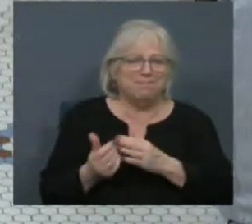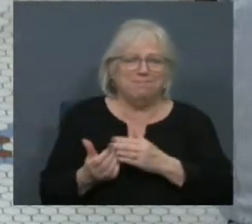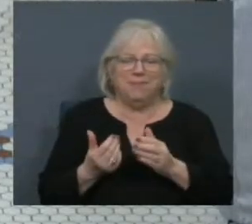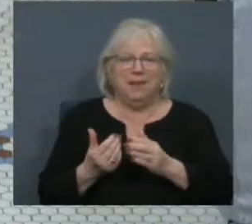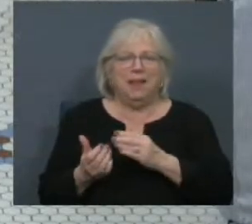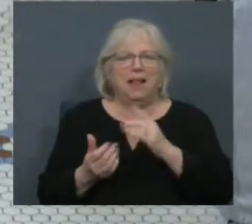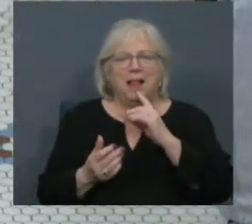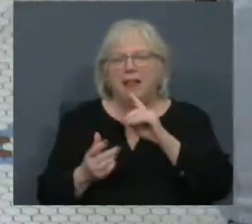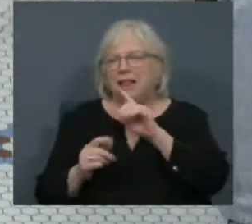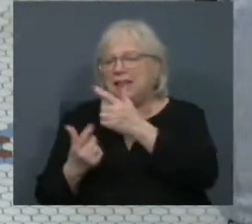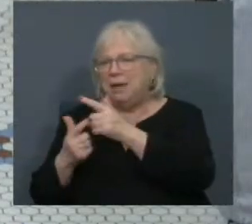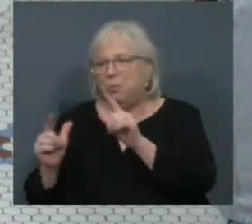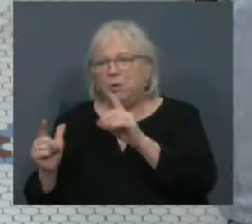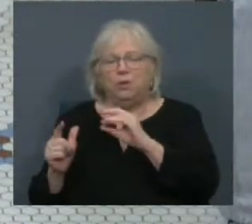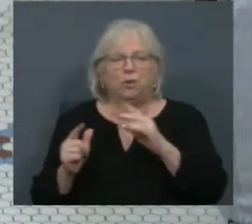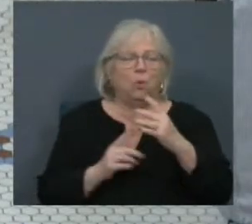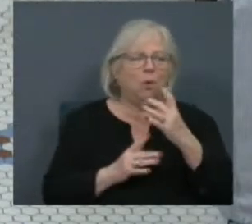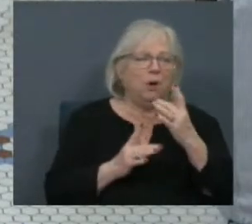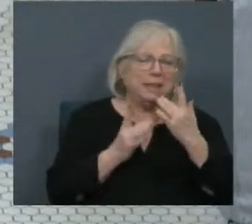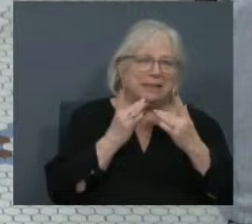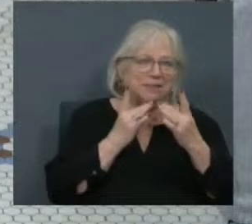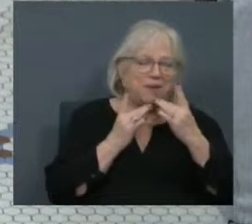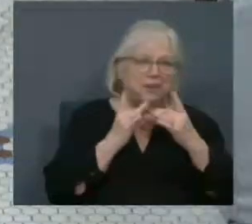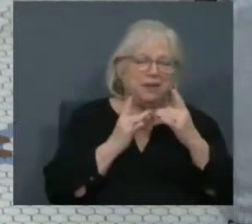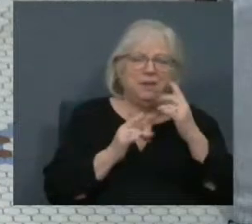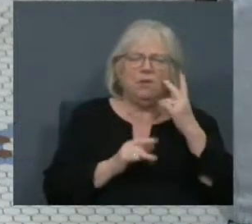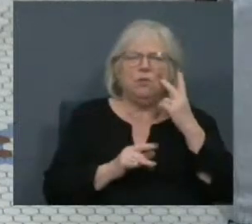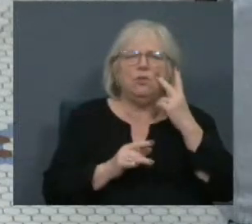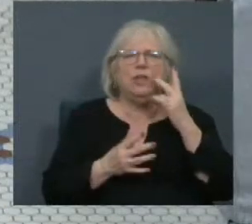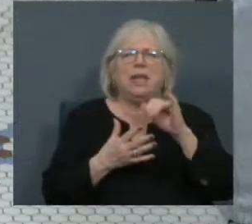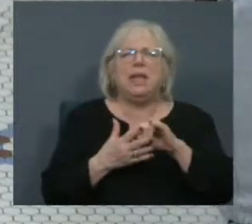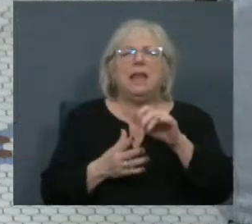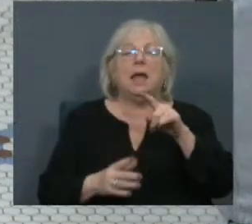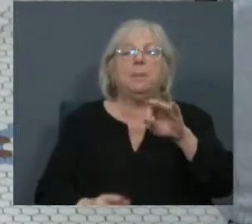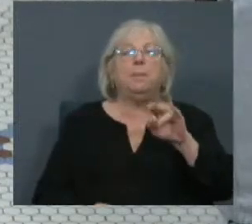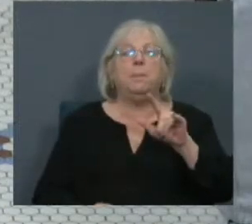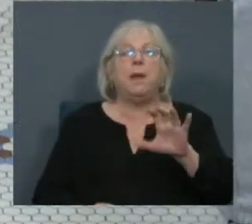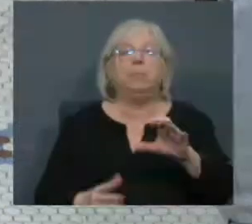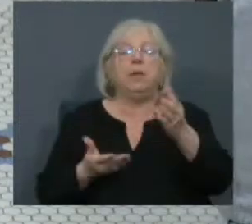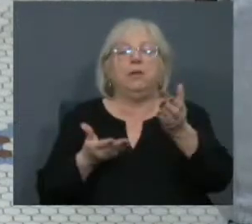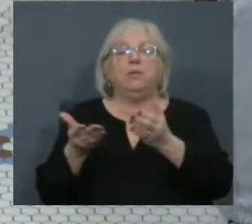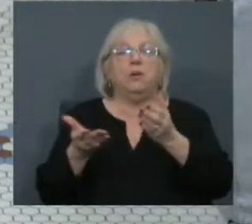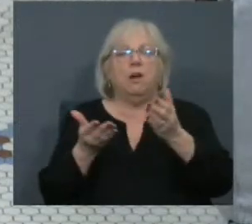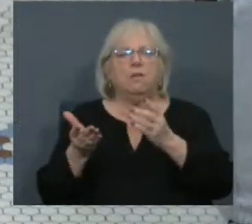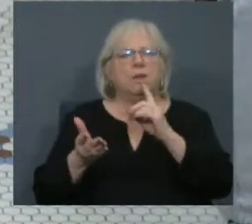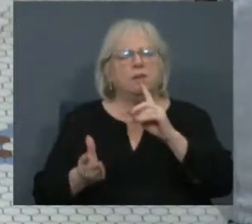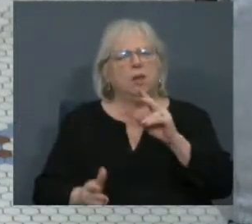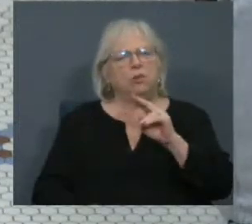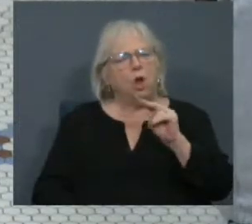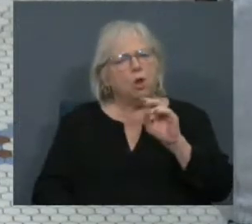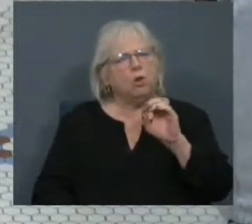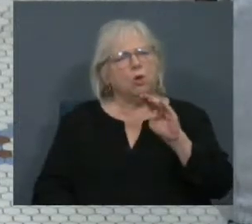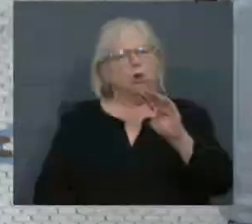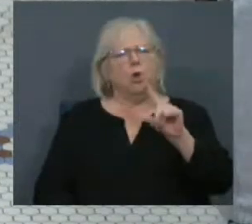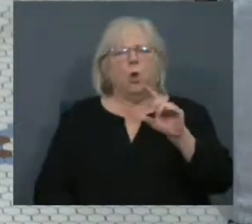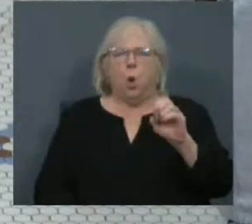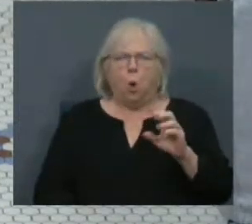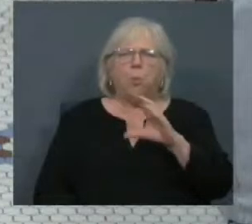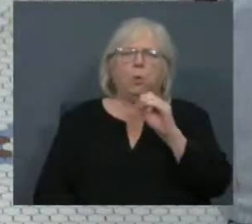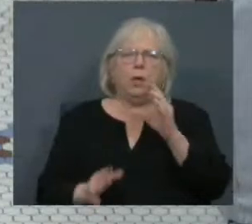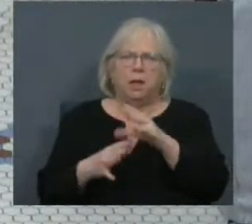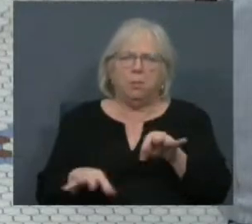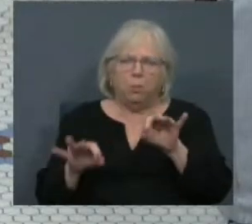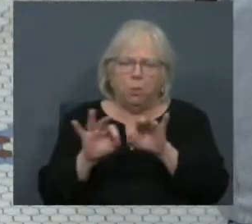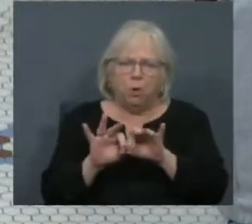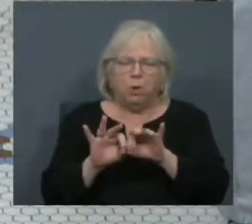Democrats, liberals or conservatives, to see that public service is noble and important, that the